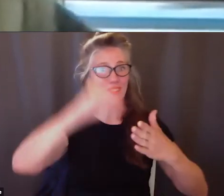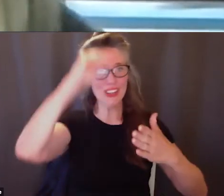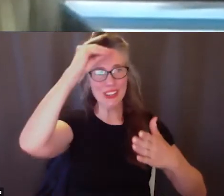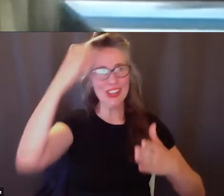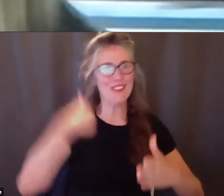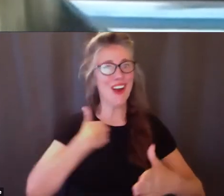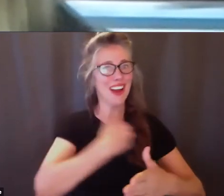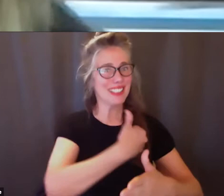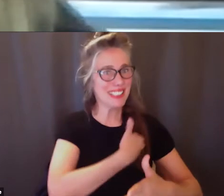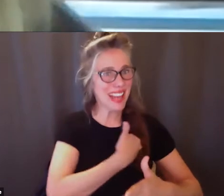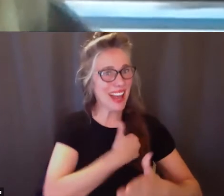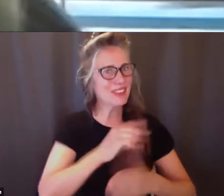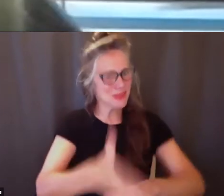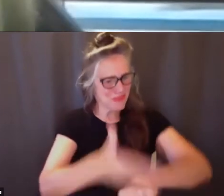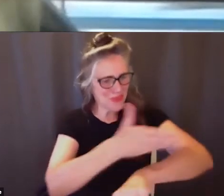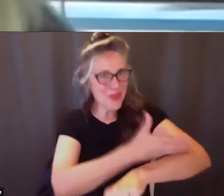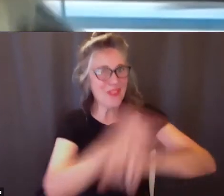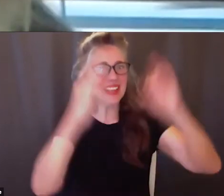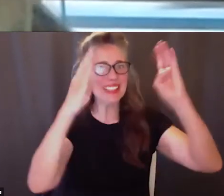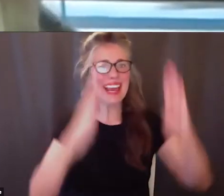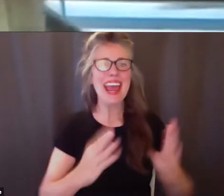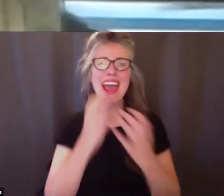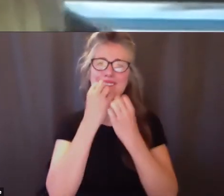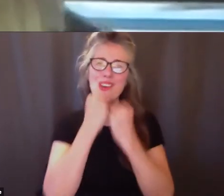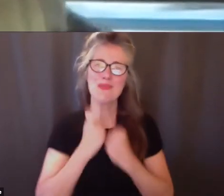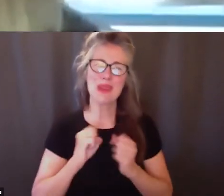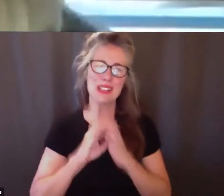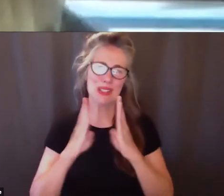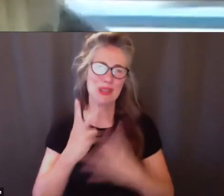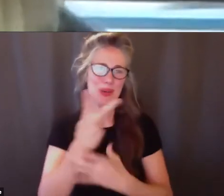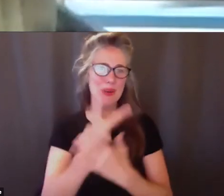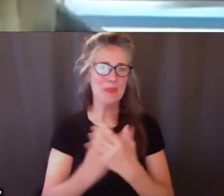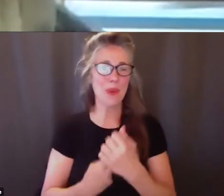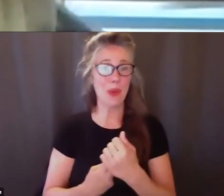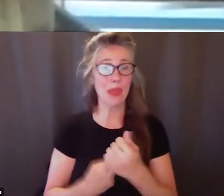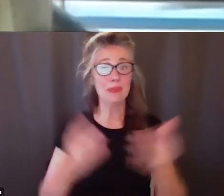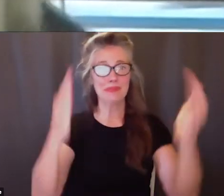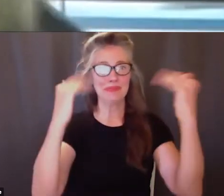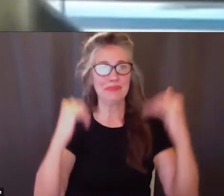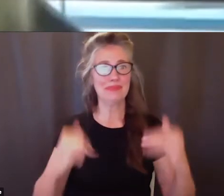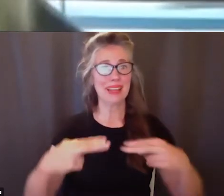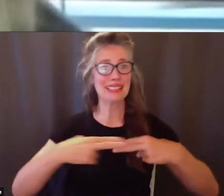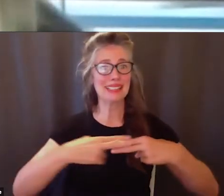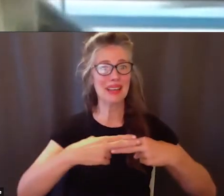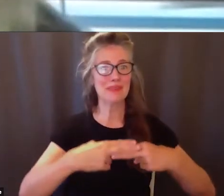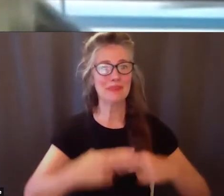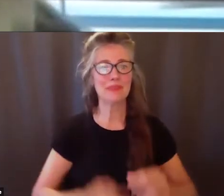as educators and for our precious students. So next slide, please.